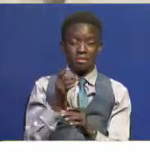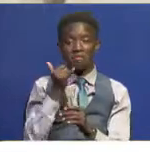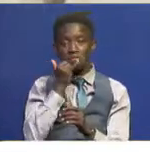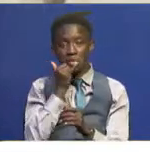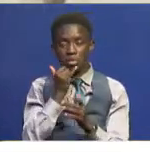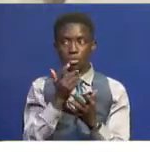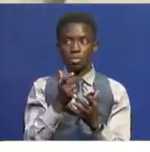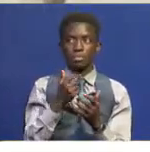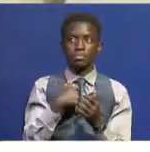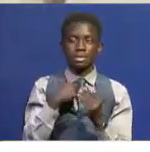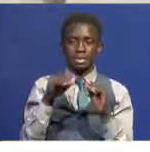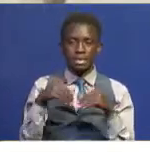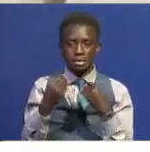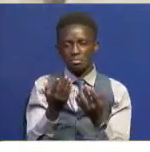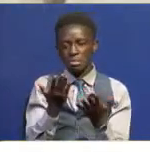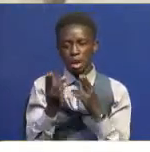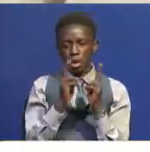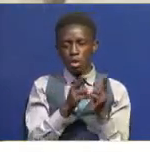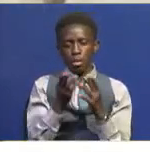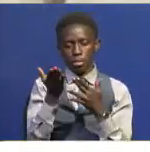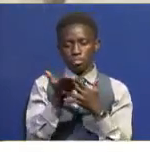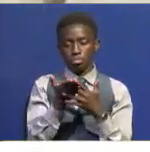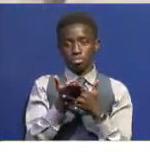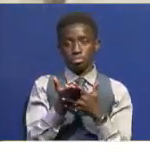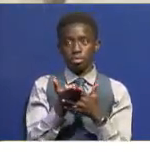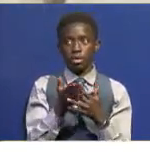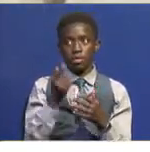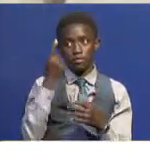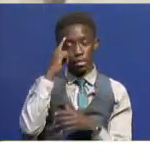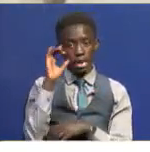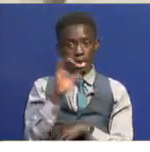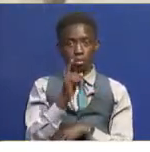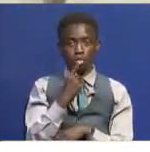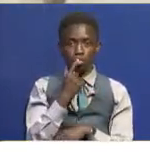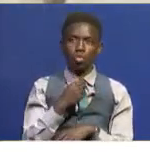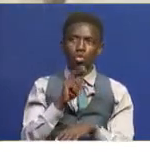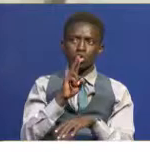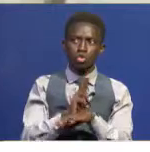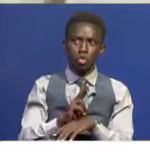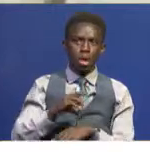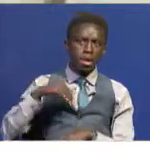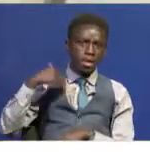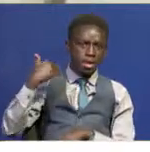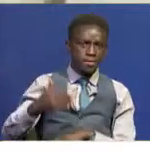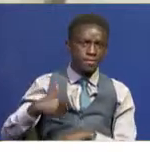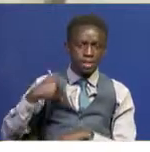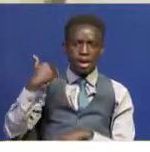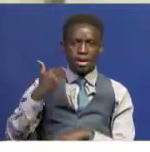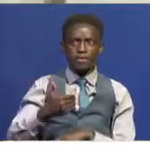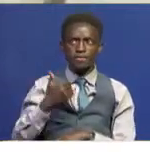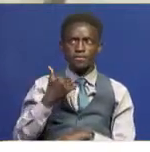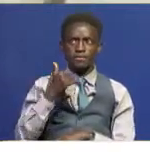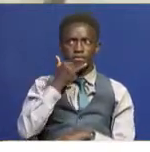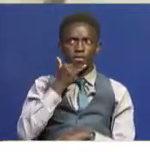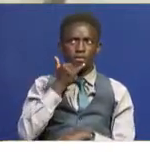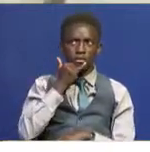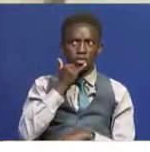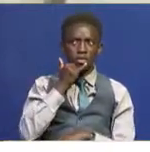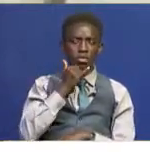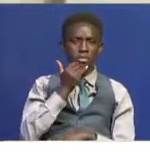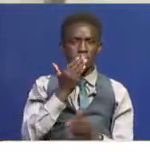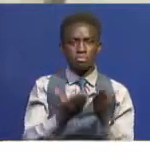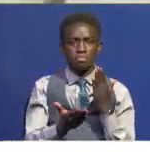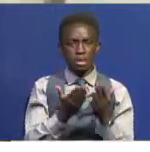place them at a mid-range to a flagship phone. For a customer who's just using the typical daily devices, this customer would fall